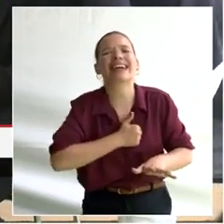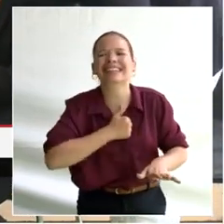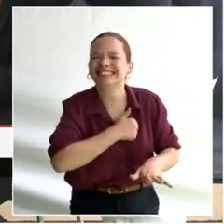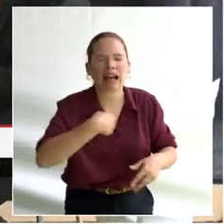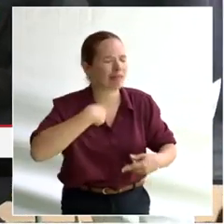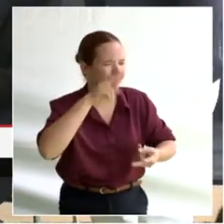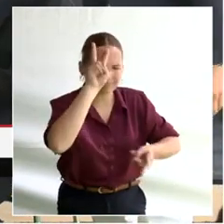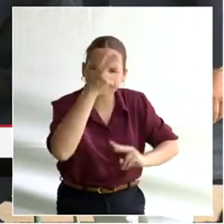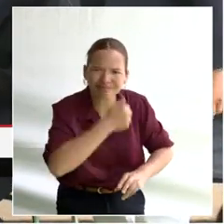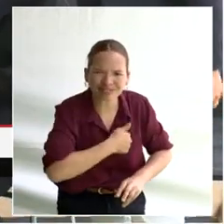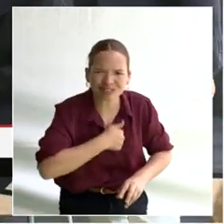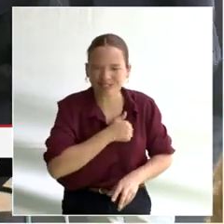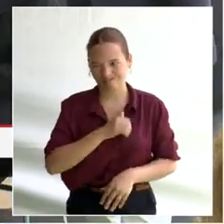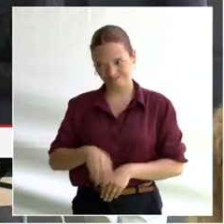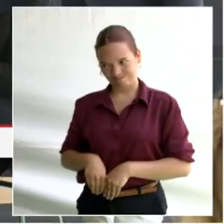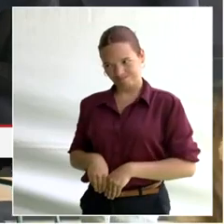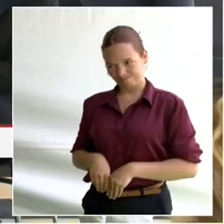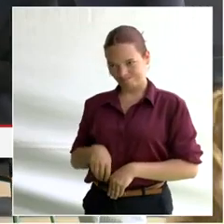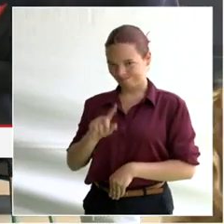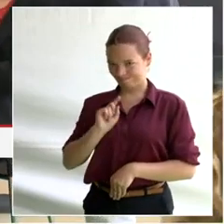you reach?